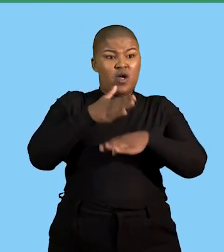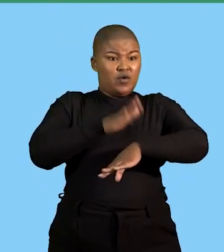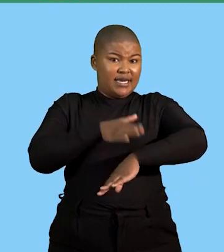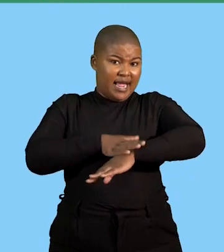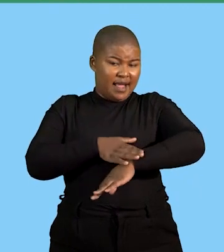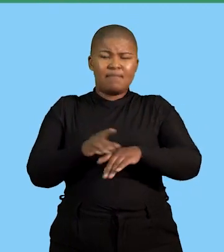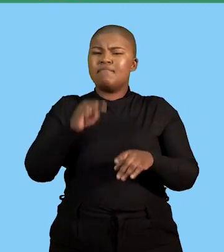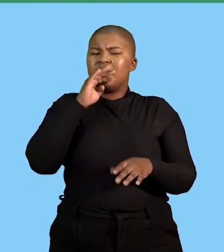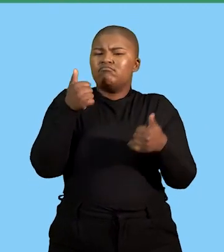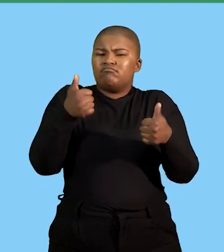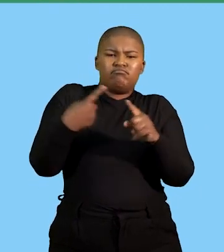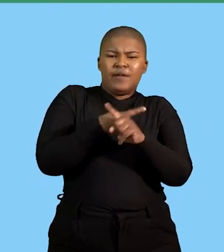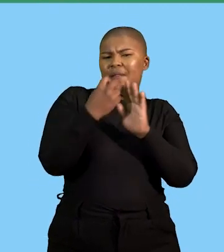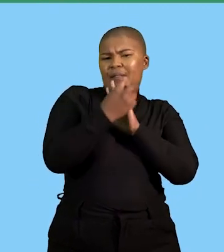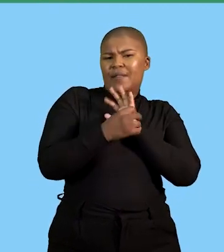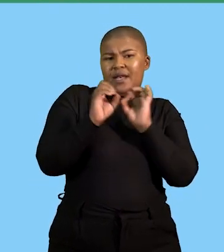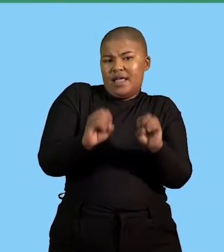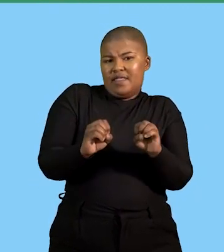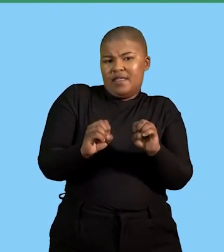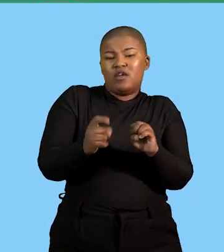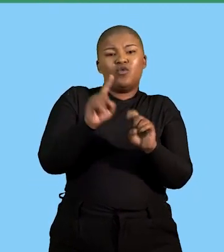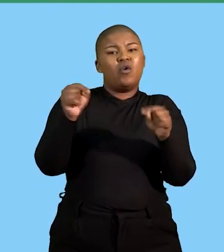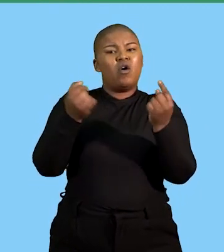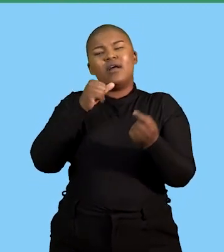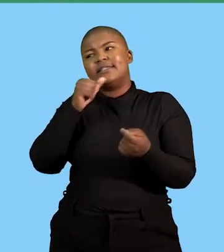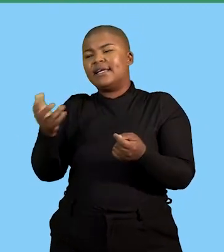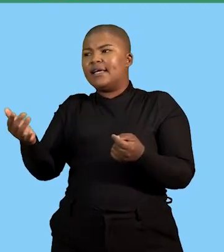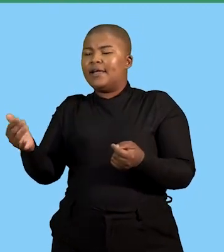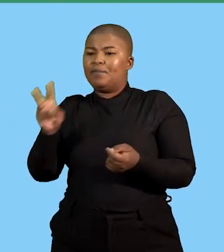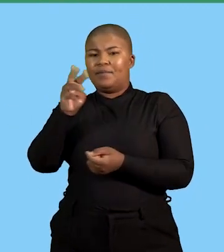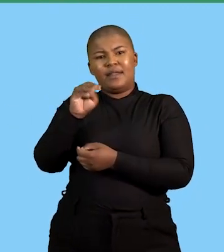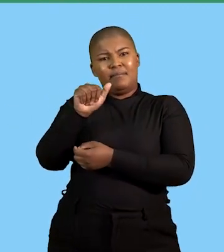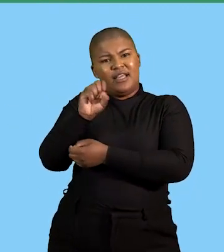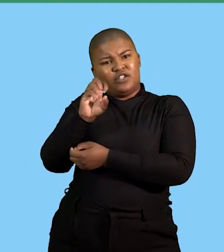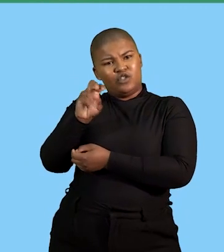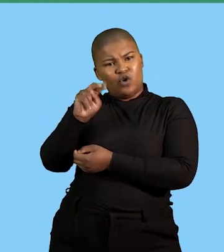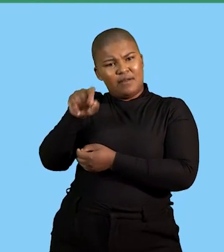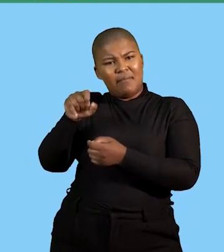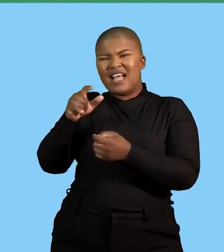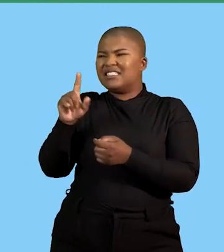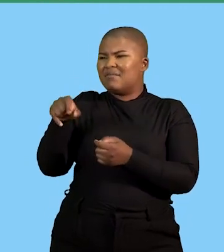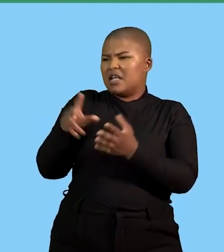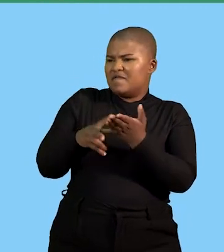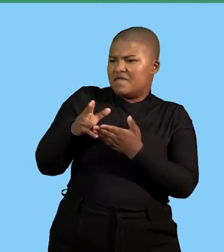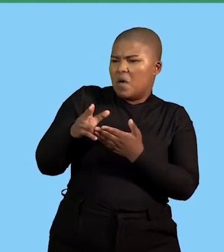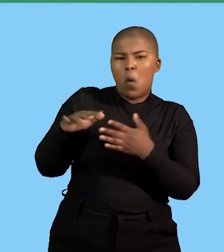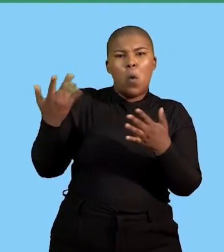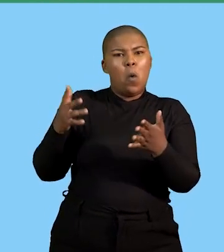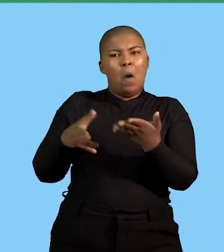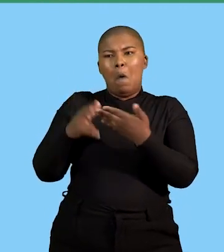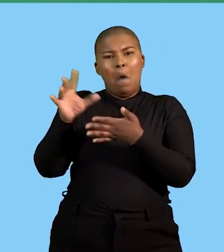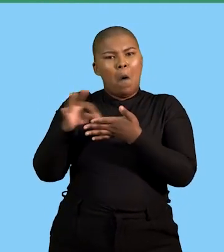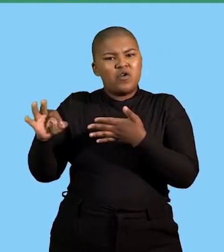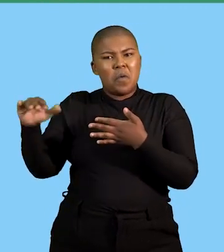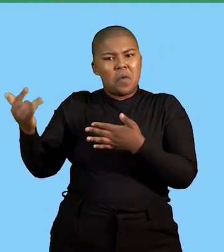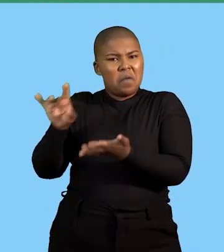have to do with misconduct, and you cannot recommend issues such as Mason has to be dismissed. It's just his personality to say